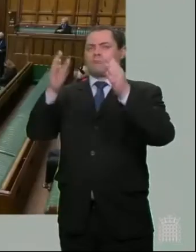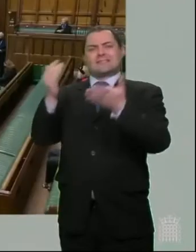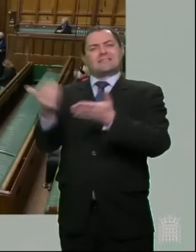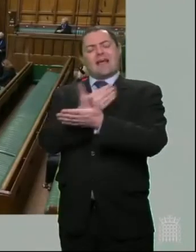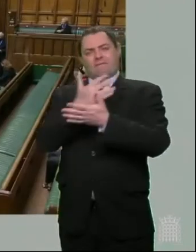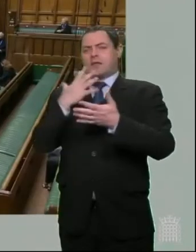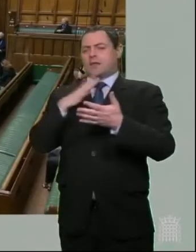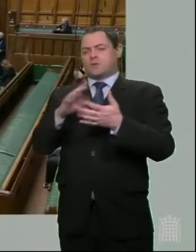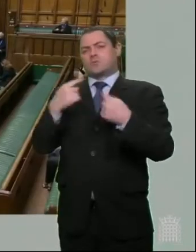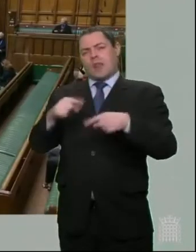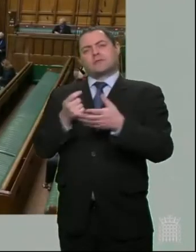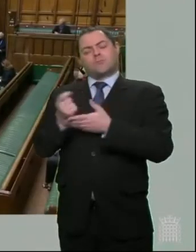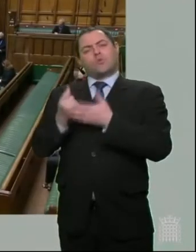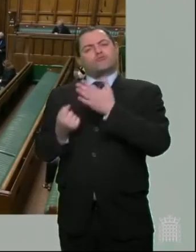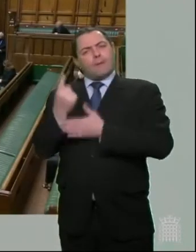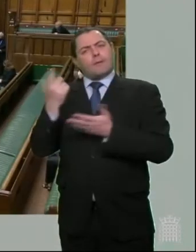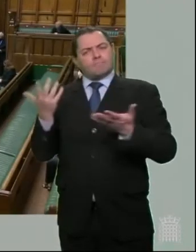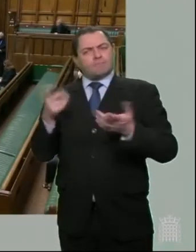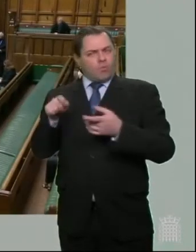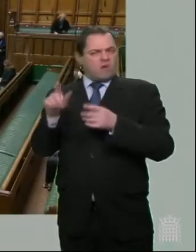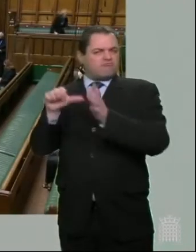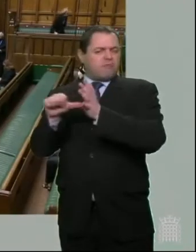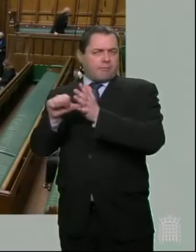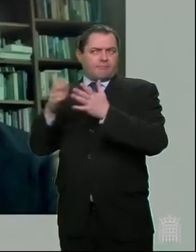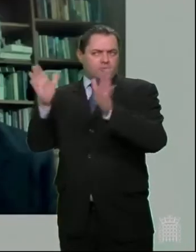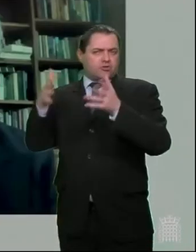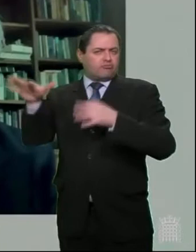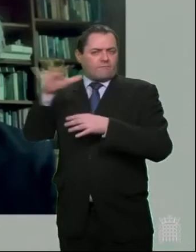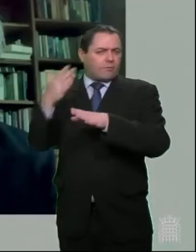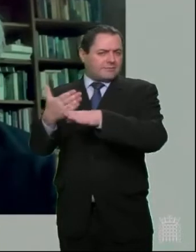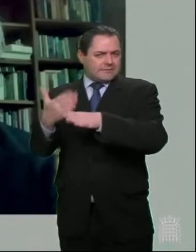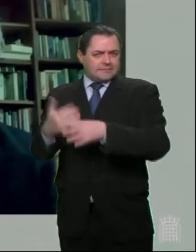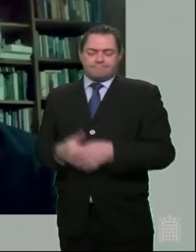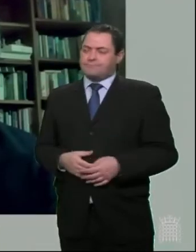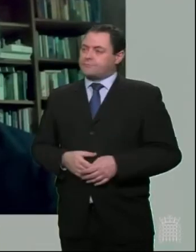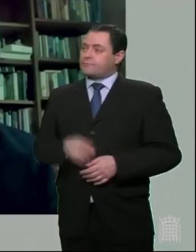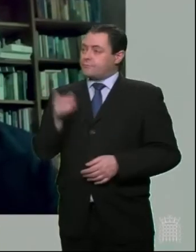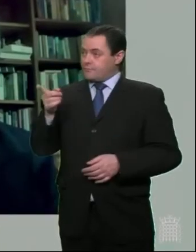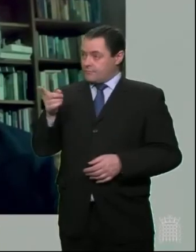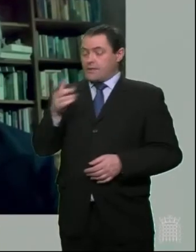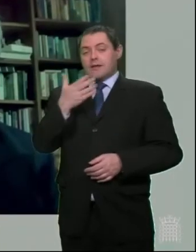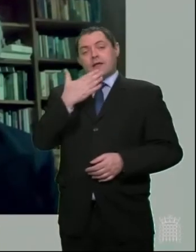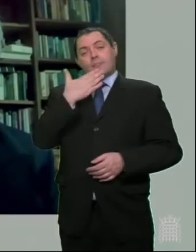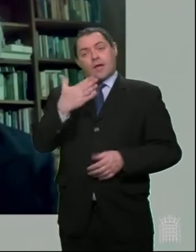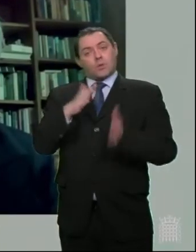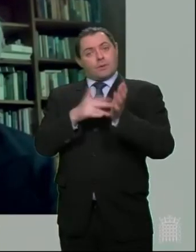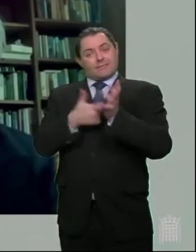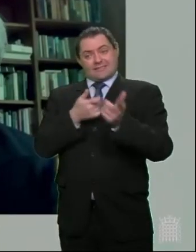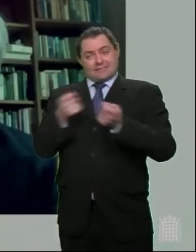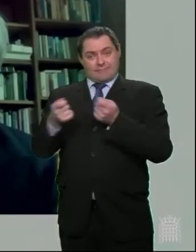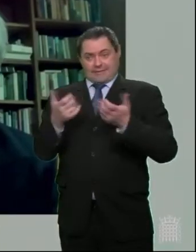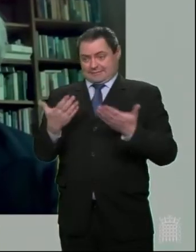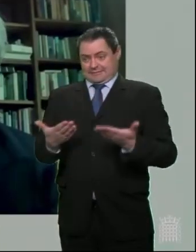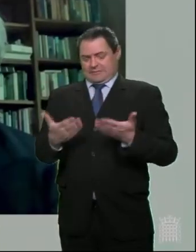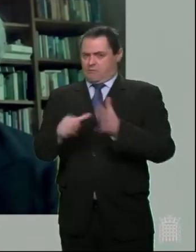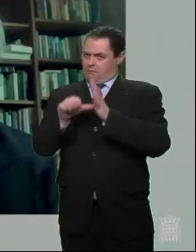Cotswolds with Sir Geoffrey Clifton Brown. Sir Geoffrey. Thank you very much, Mr. Speaker. This has been an extraordinarily difficult